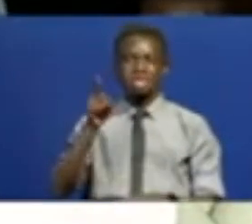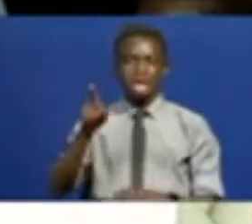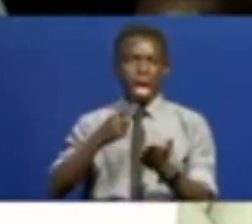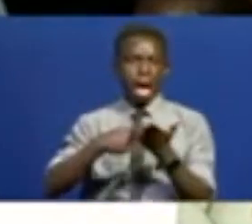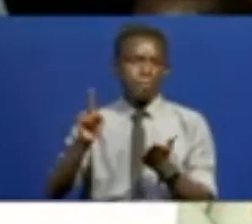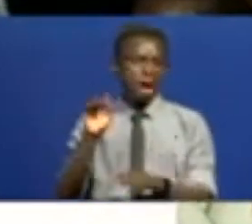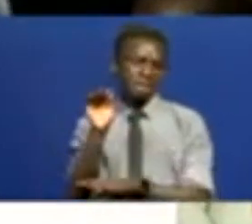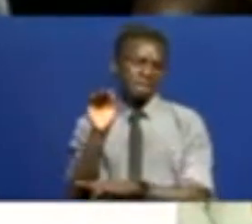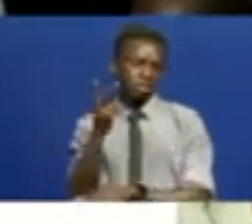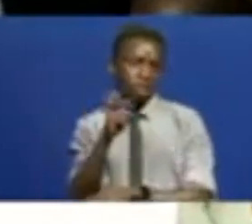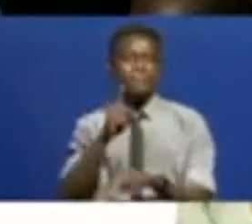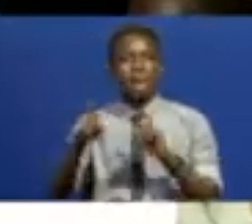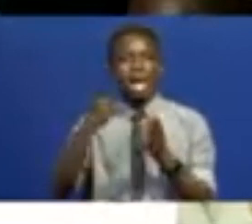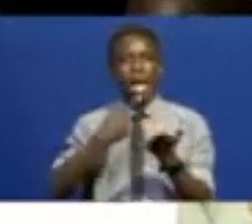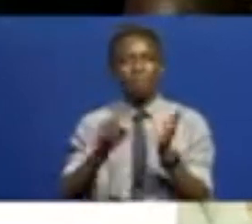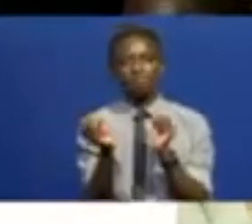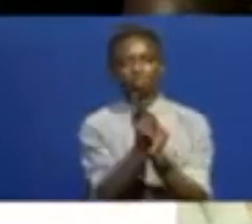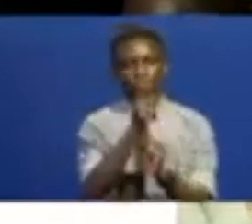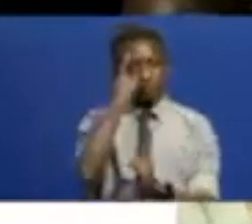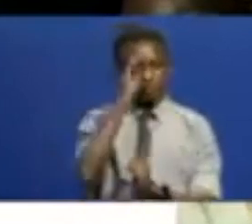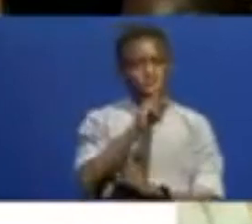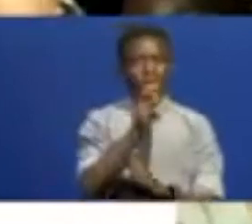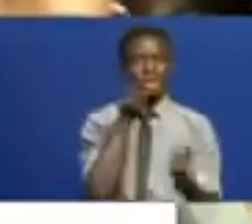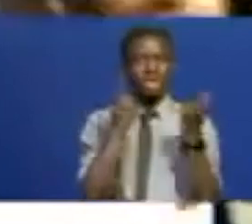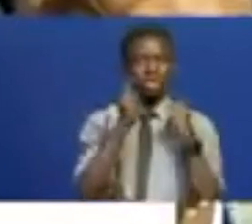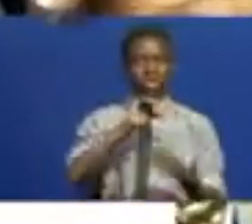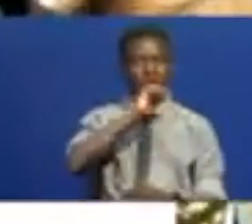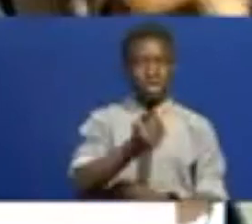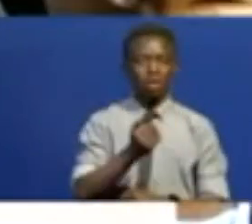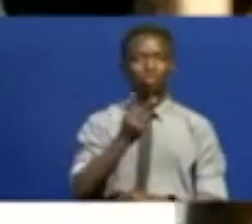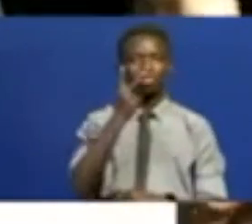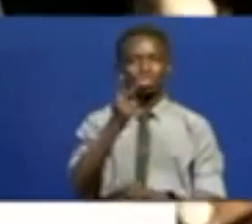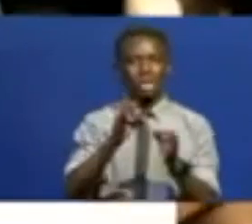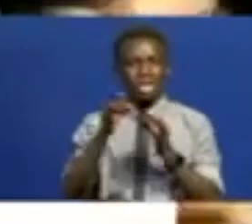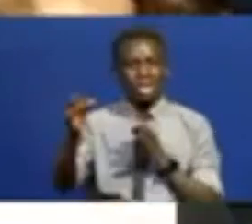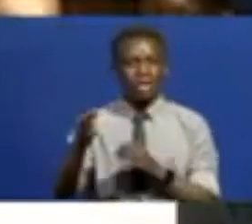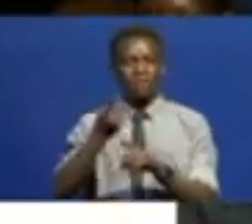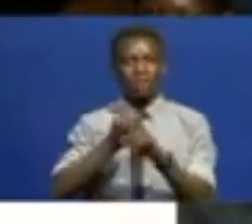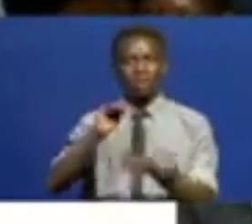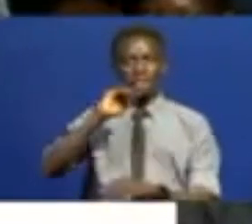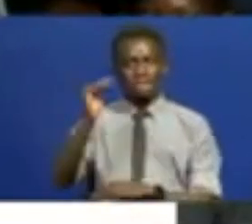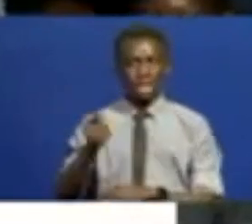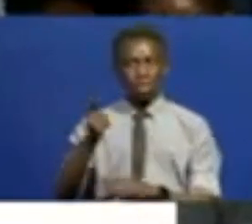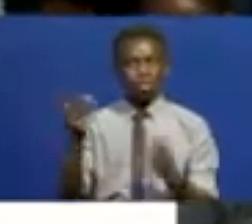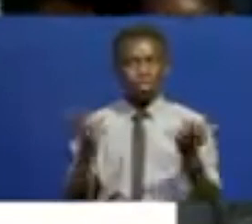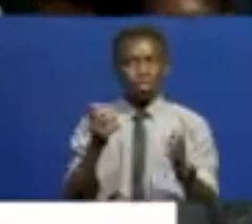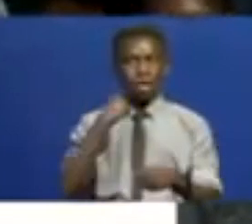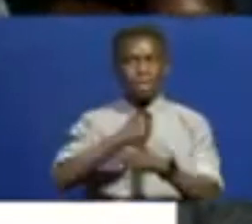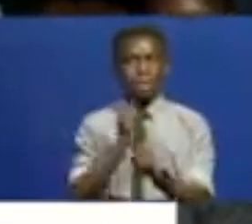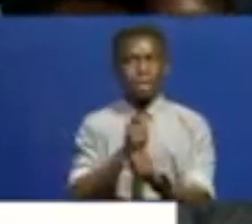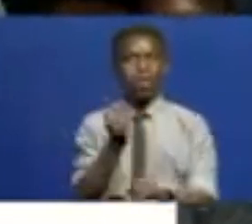immediately for Kericho town, and two for Kapka, 2 kilometers for Kapka, the town where we were doing the medical